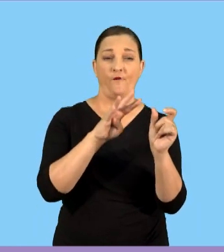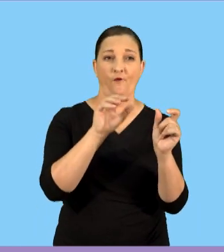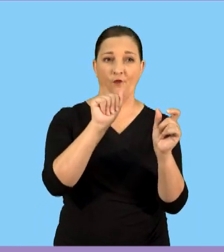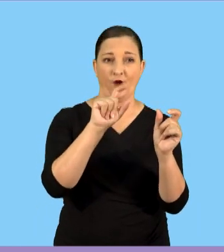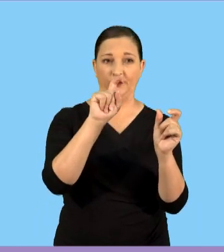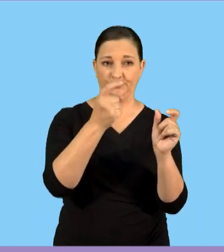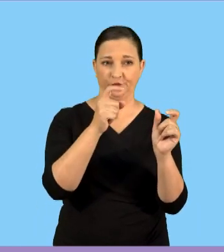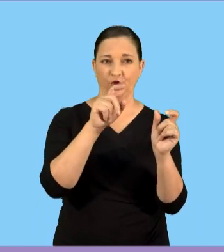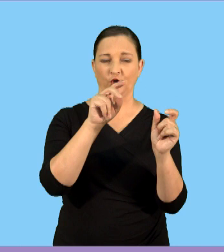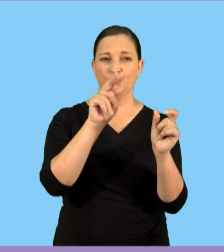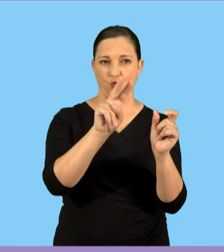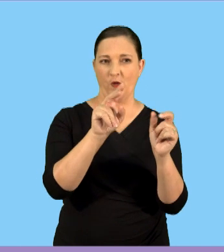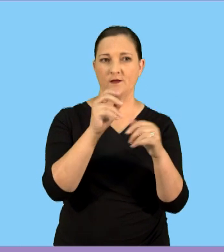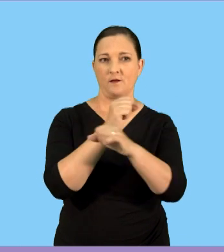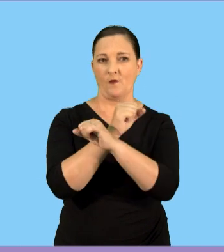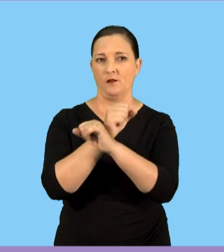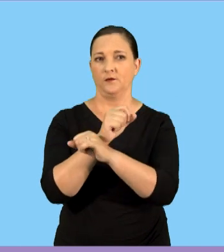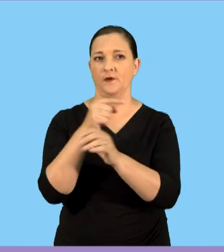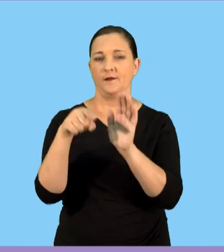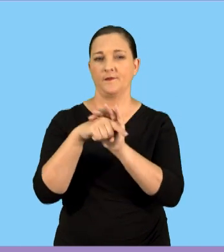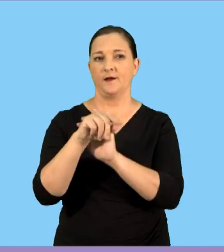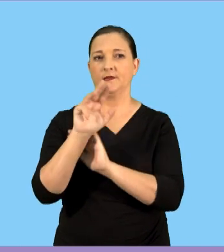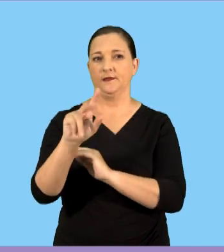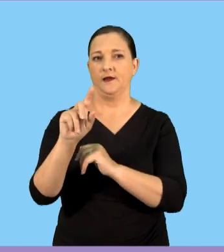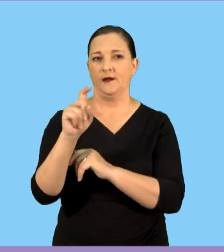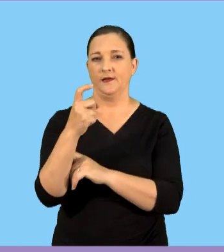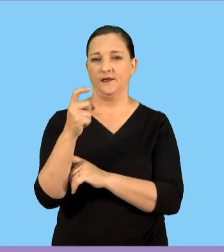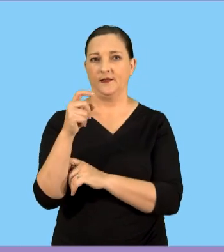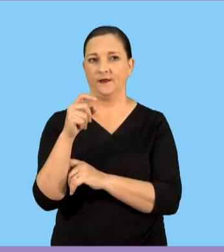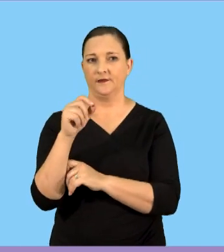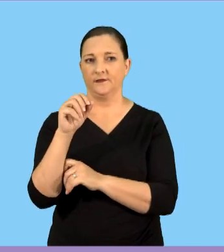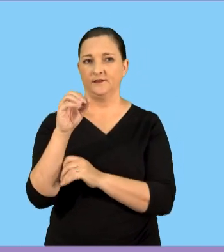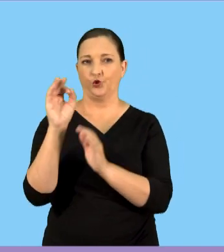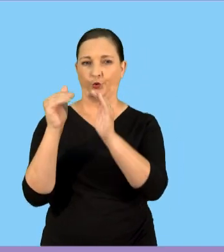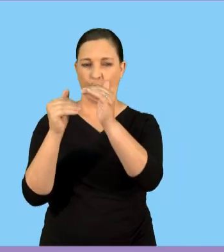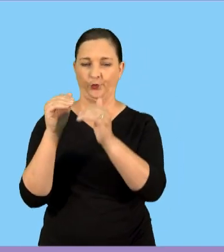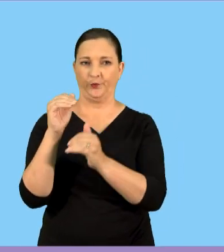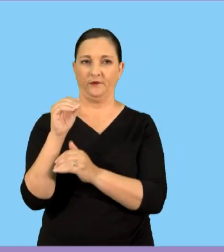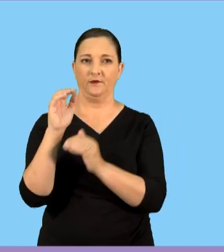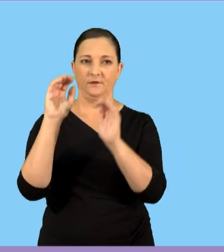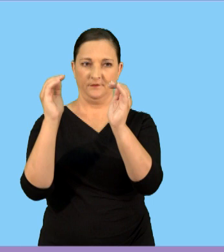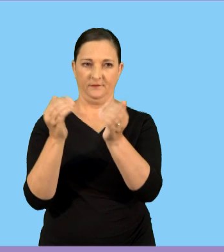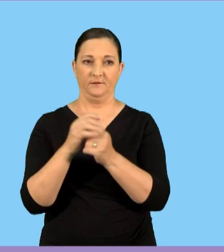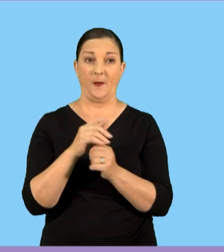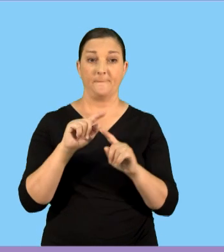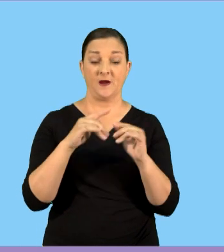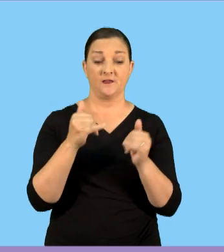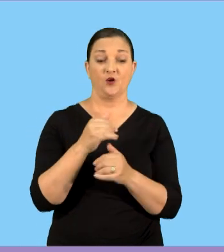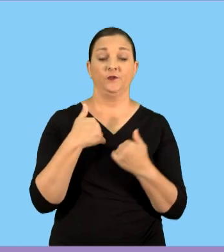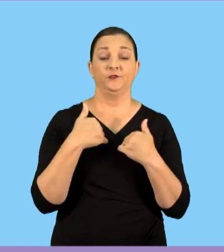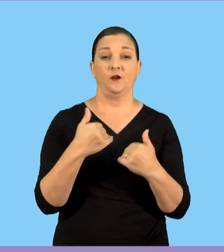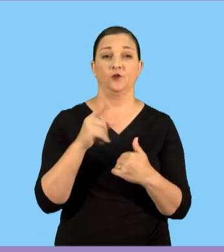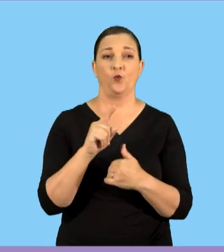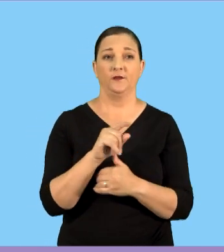by negative 9x cubed. So what do we have there? We are going to say 4 multiplied by